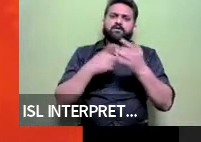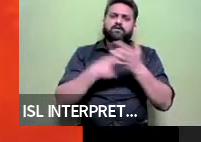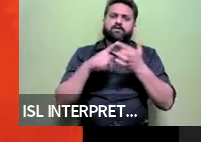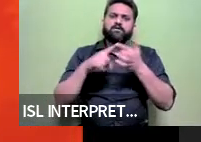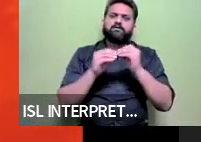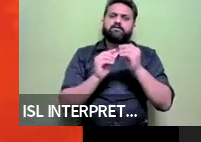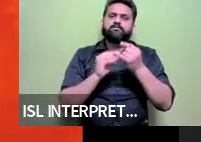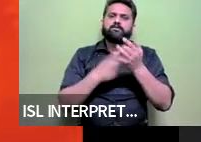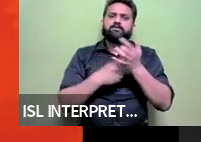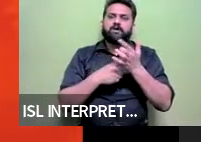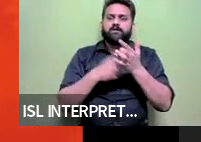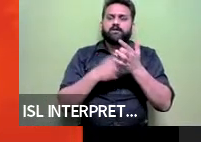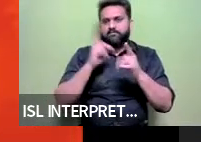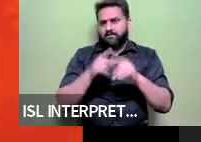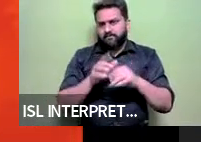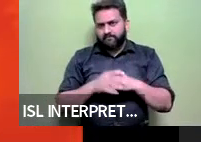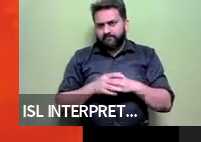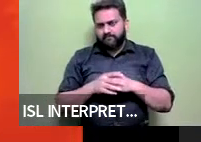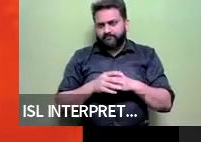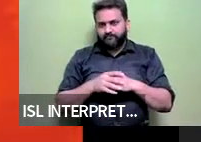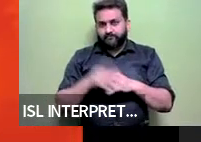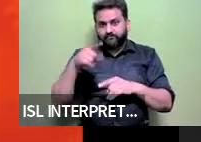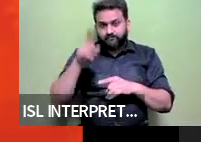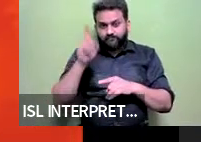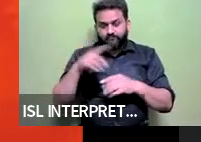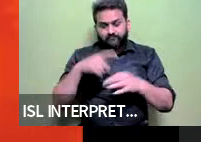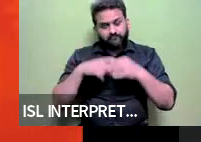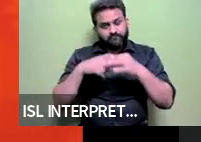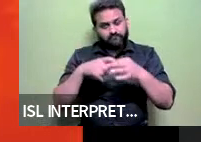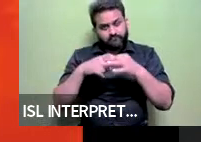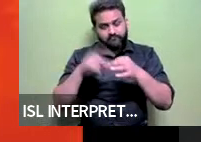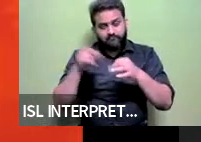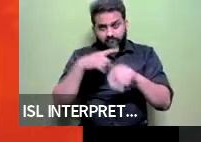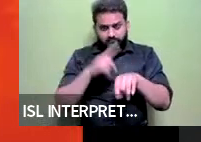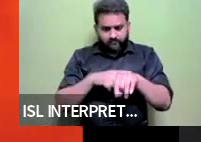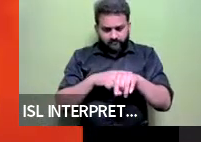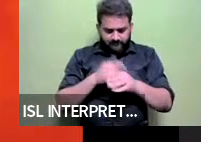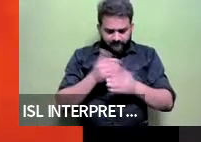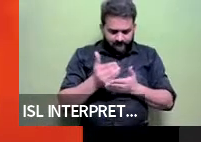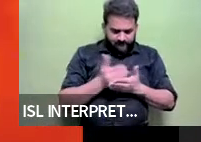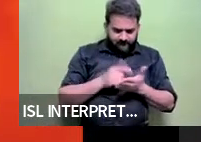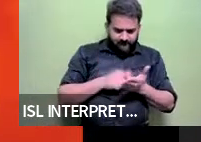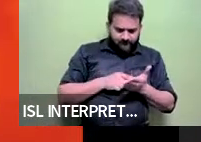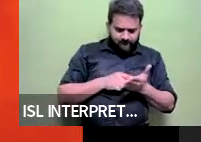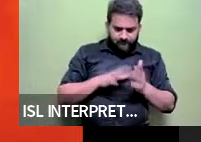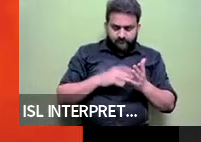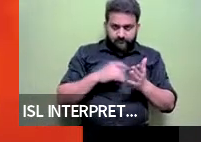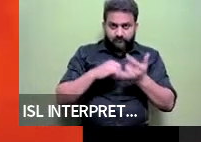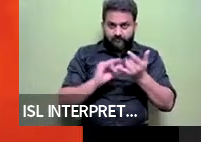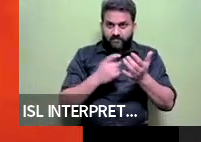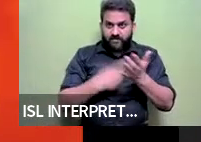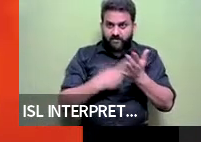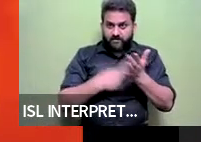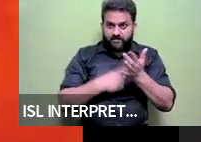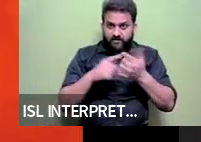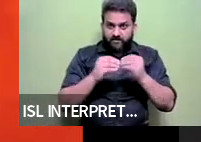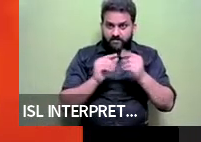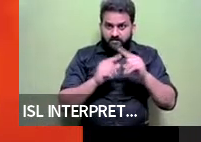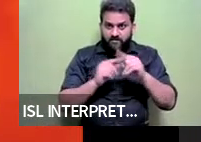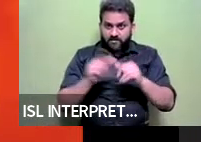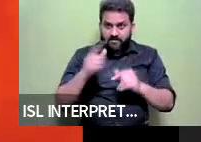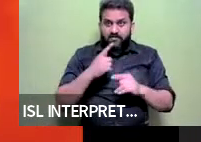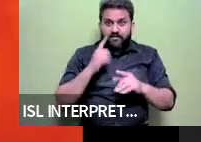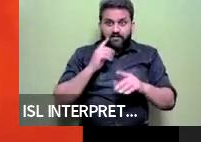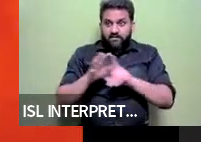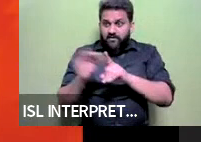2. Again, you need to ask your time, reserve the time for sur-rebuttal if you want to go. If you have not done it, you